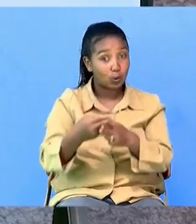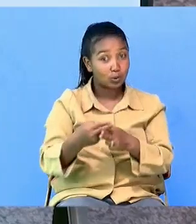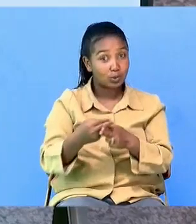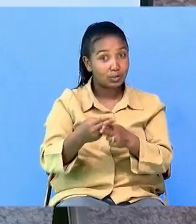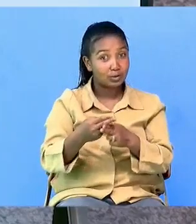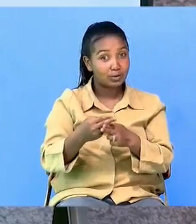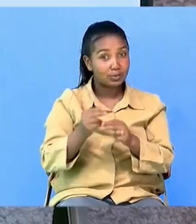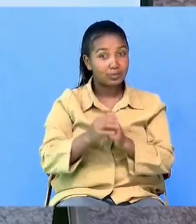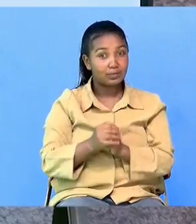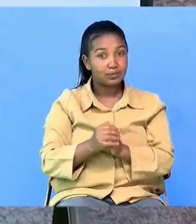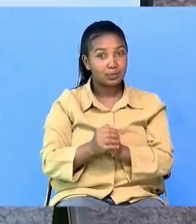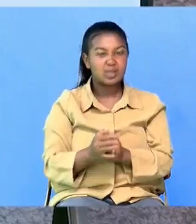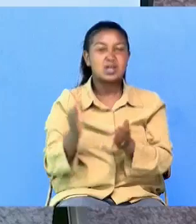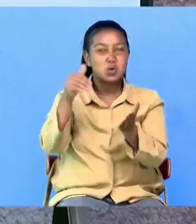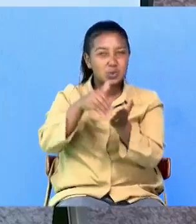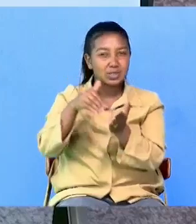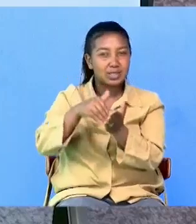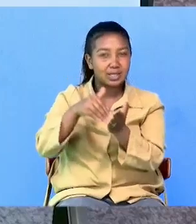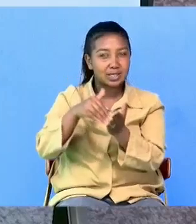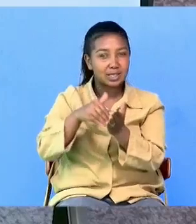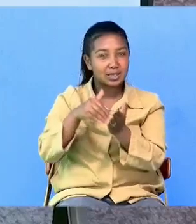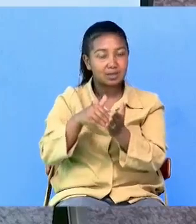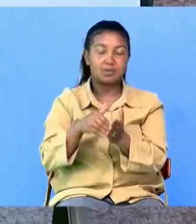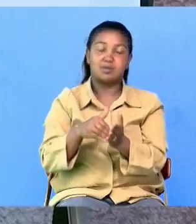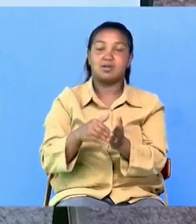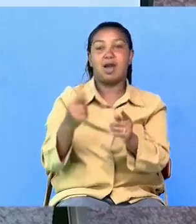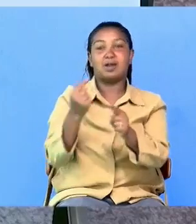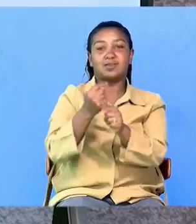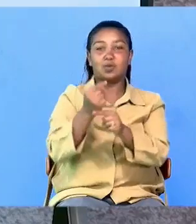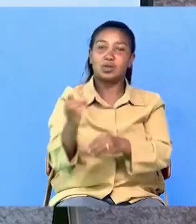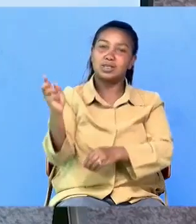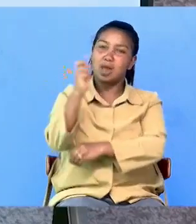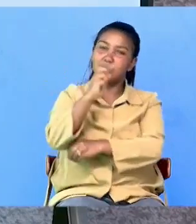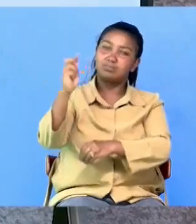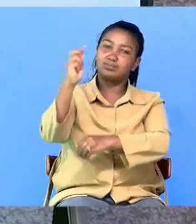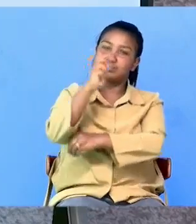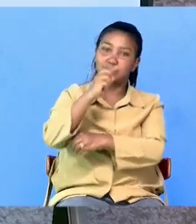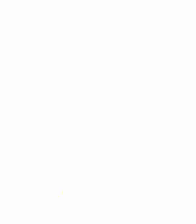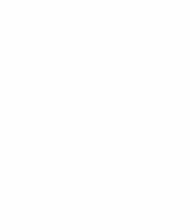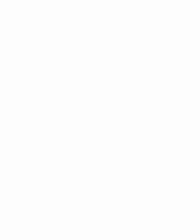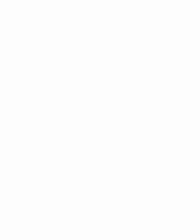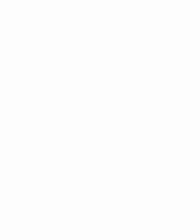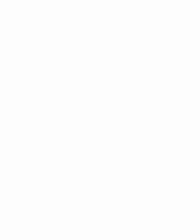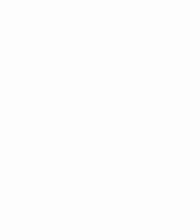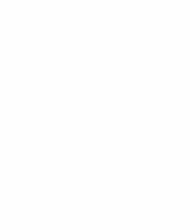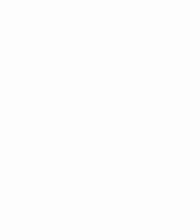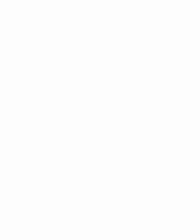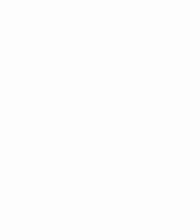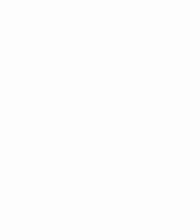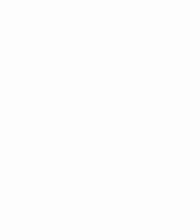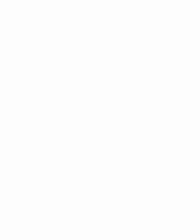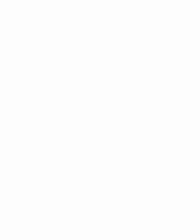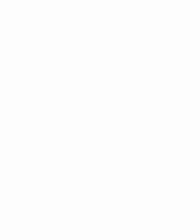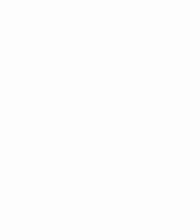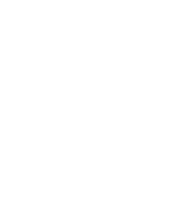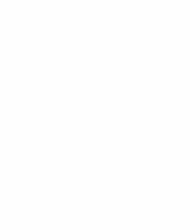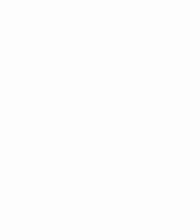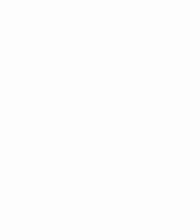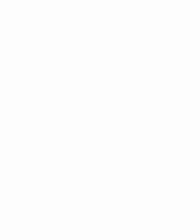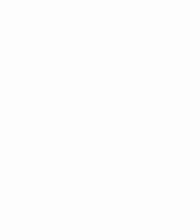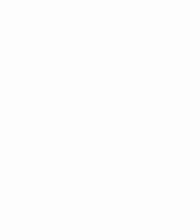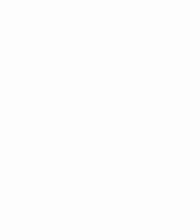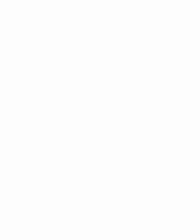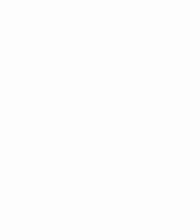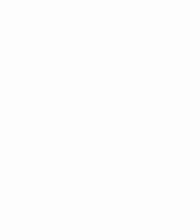are routine activities or our day-to-day activities. So to make